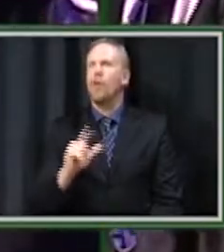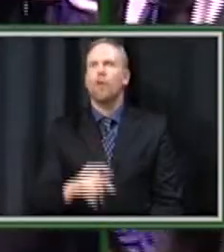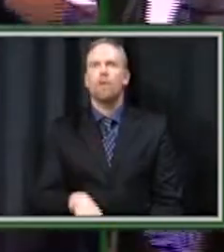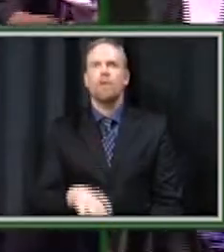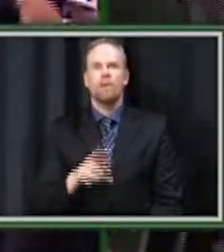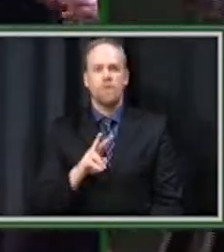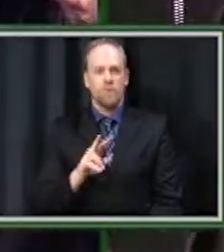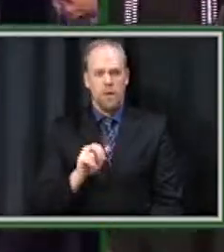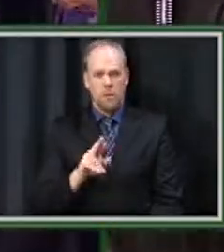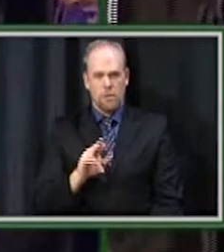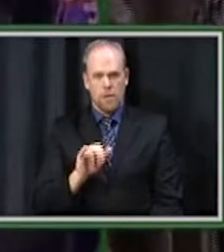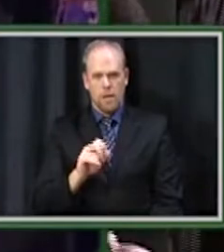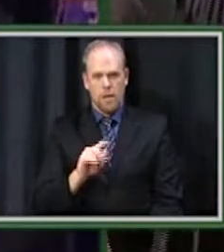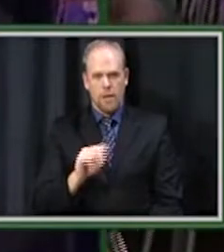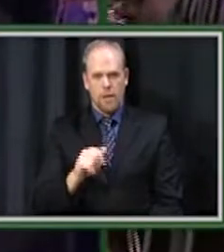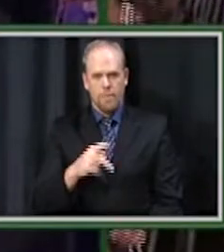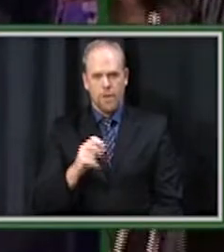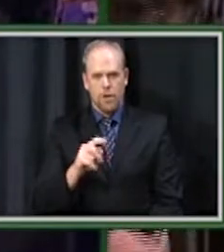Veronica Peterson.